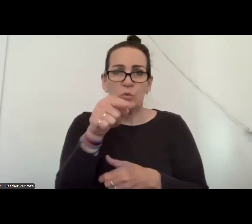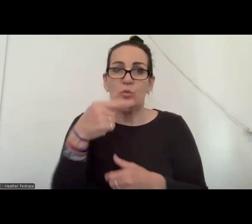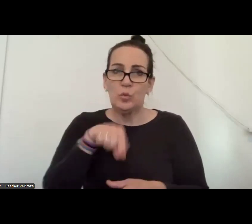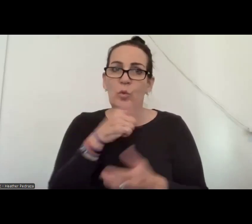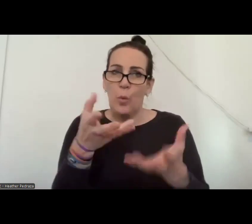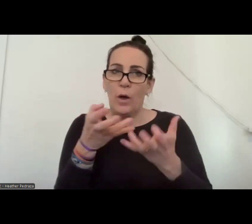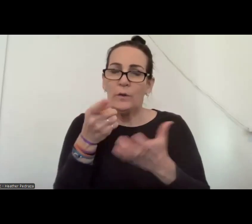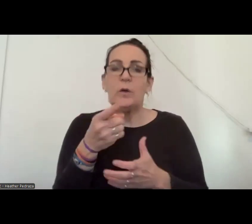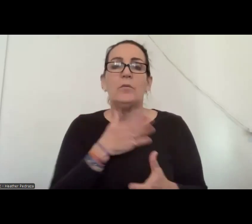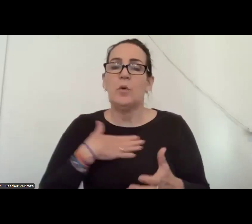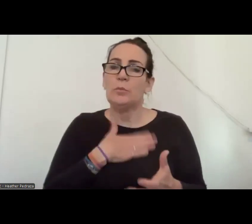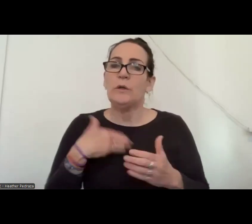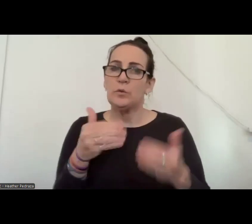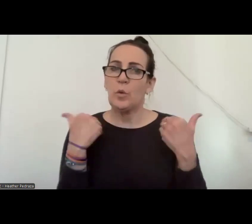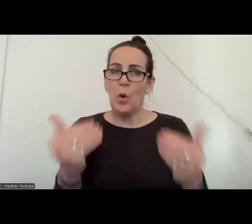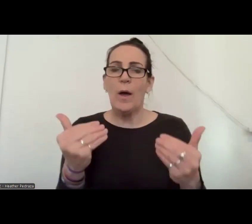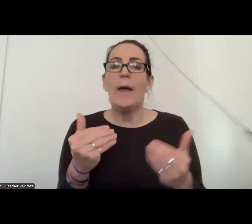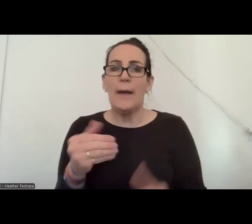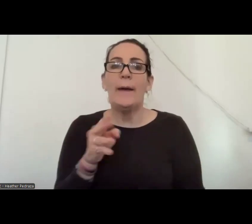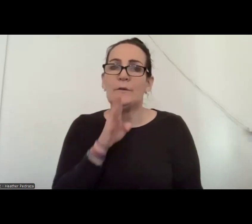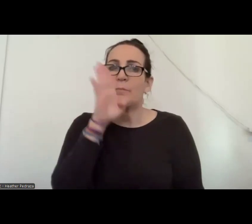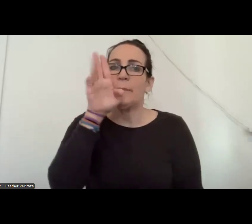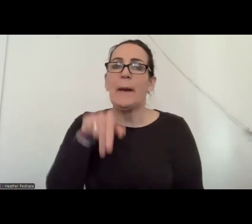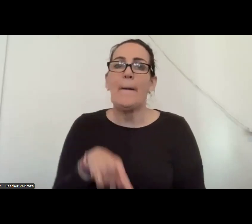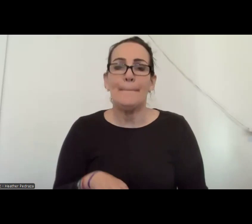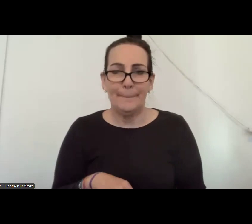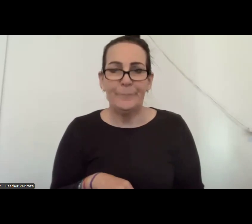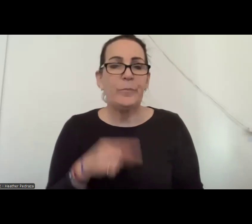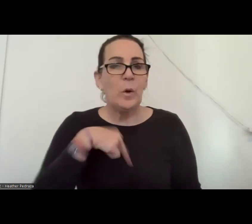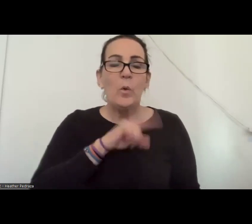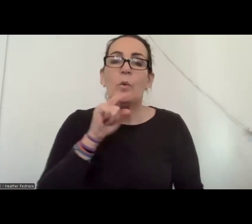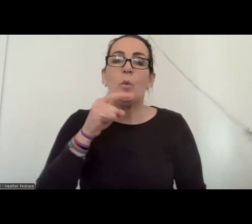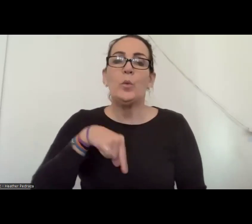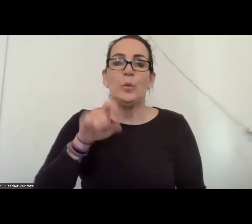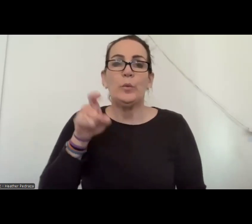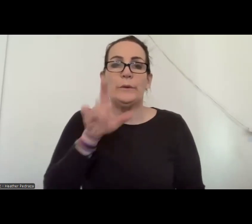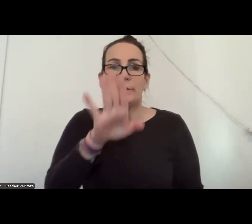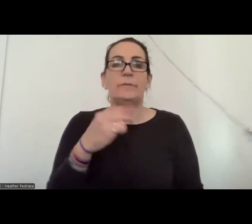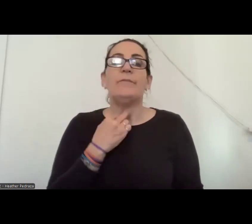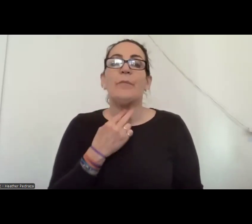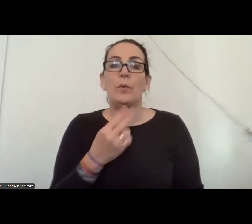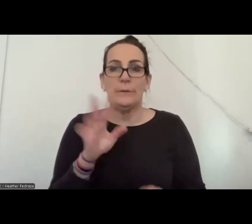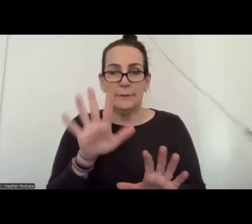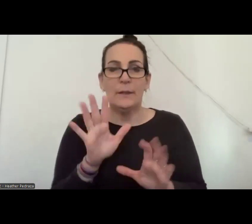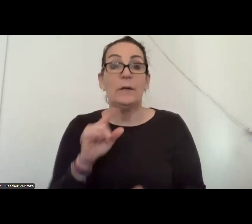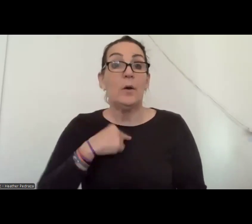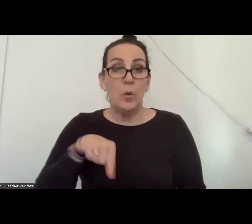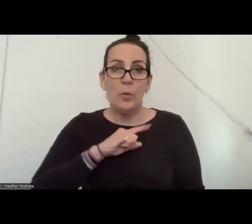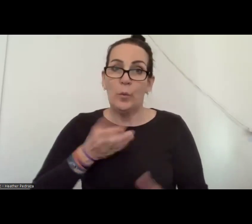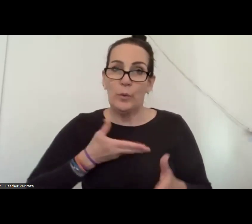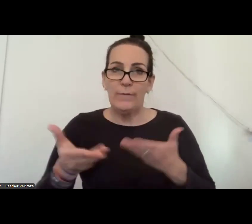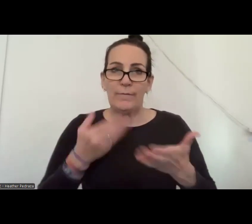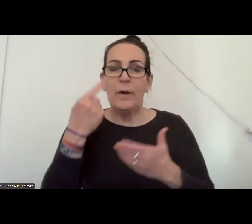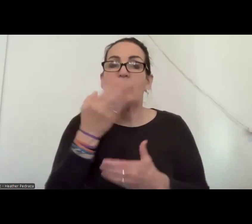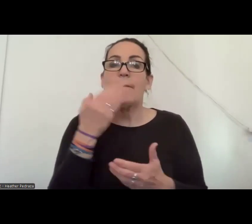hold back in your first meeting. Please speak up. We need your voices. You were invited for a reason, and